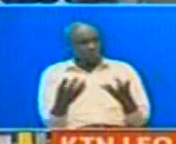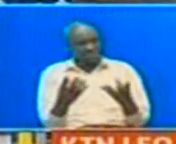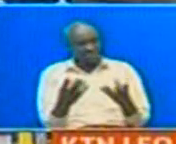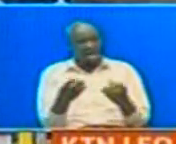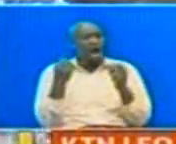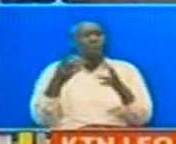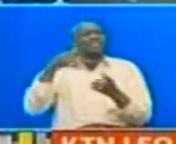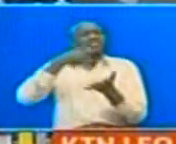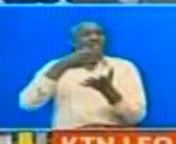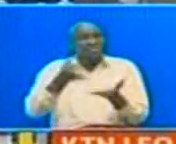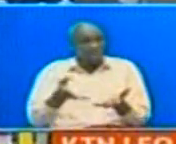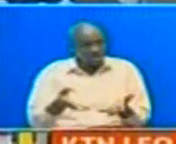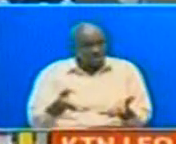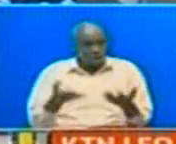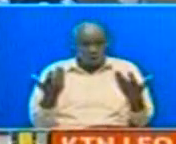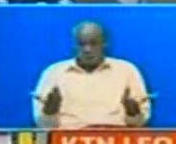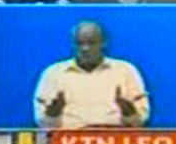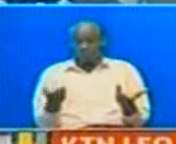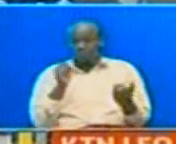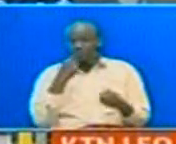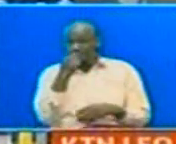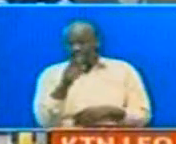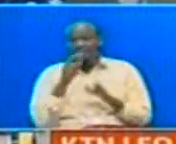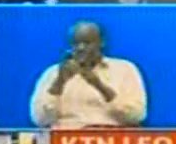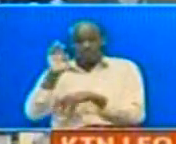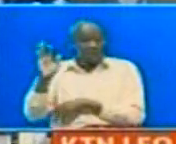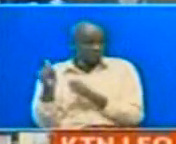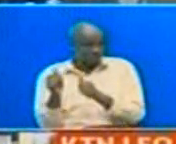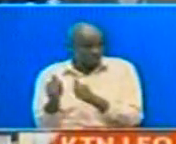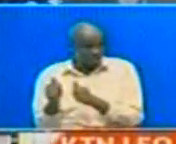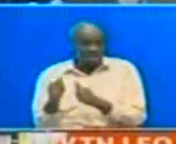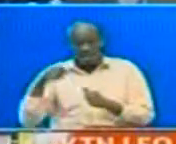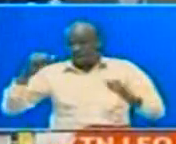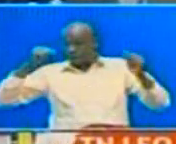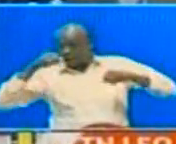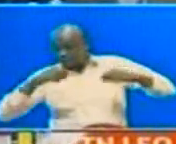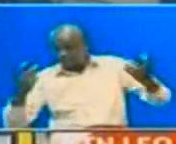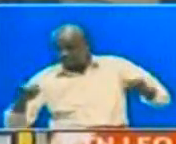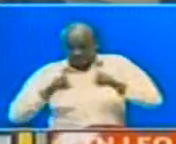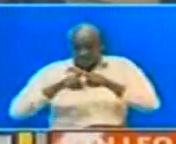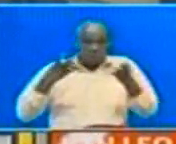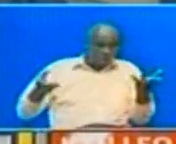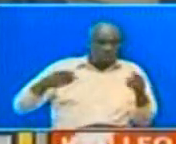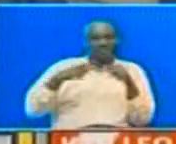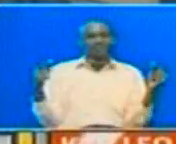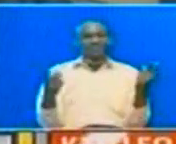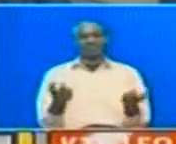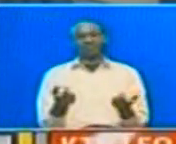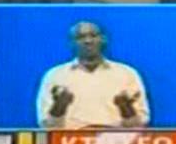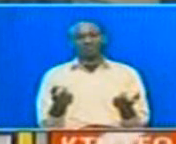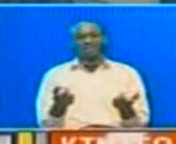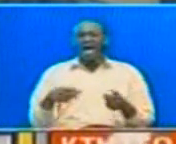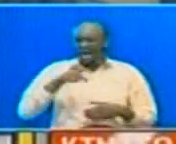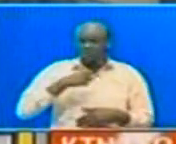And what the other lab will then also give us as their report. Are they concurring or are they differing? One of our goals is to